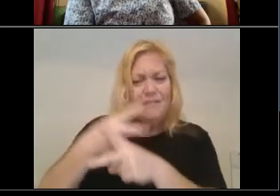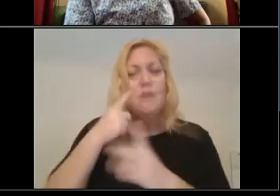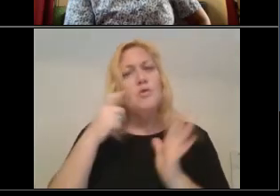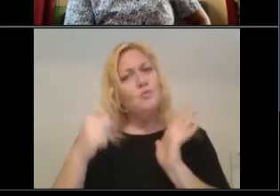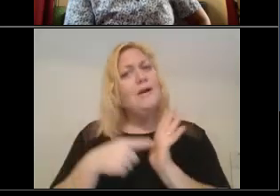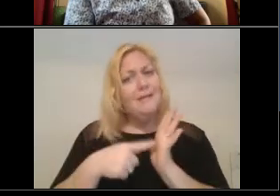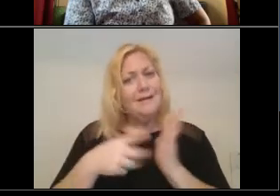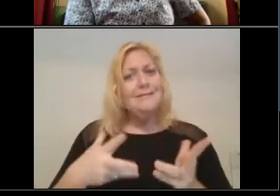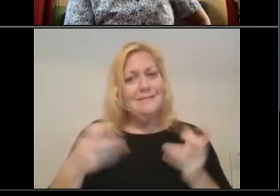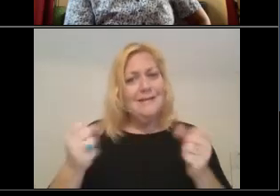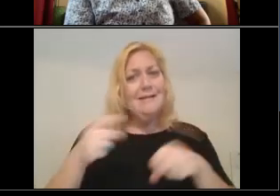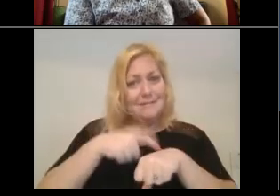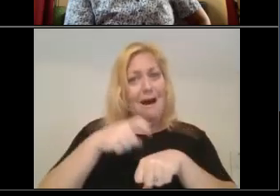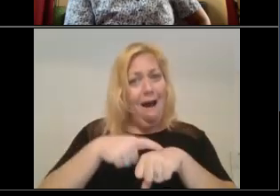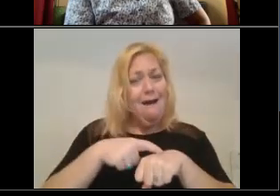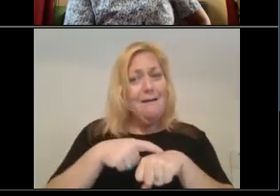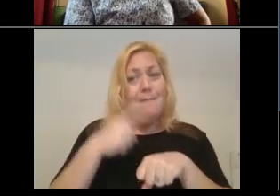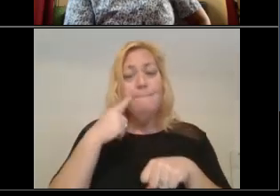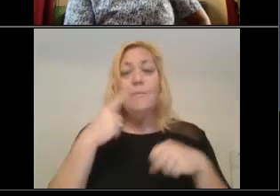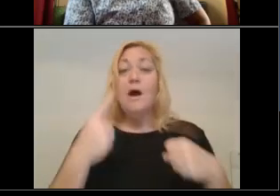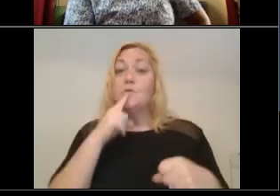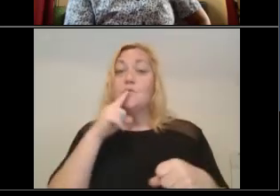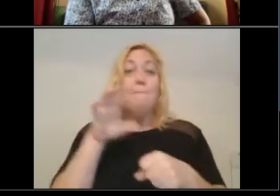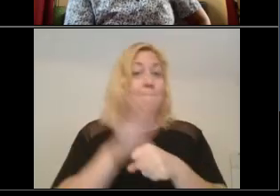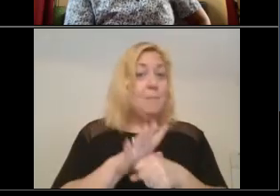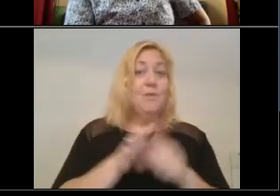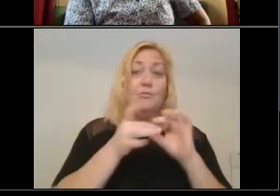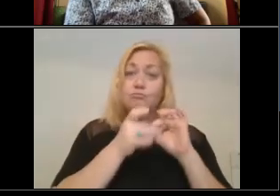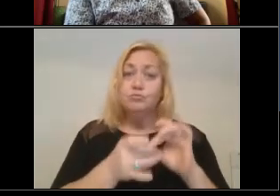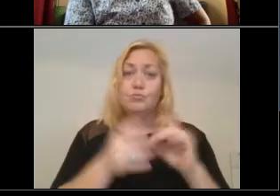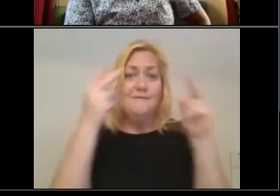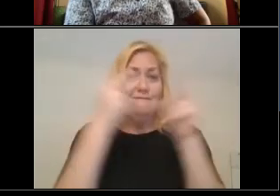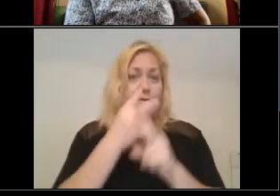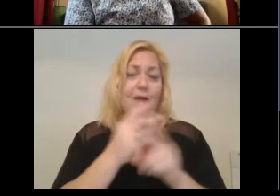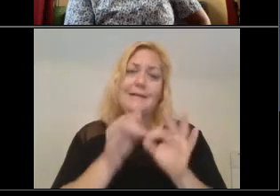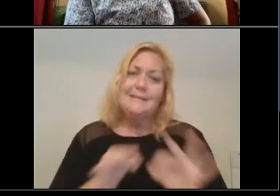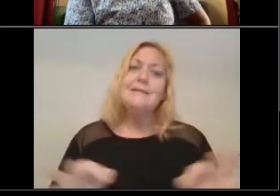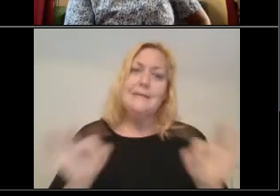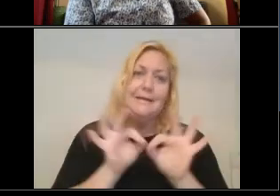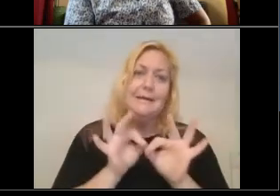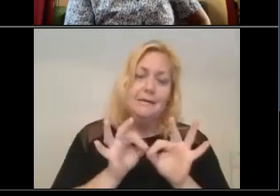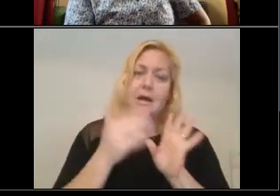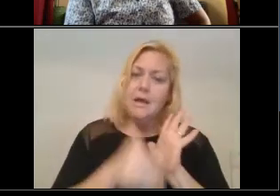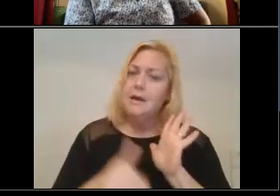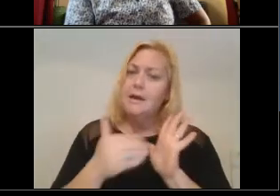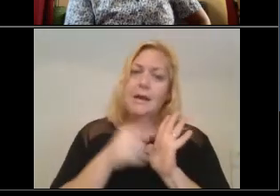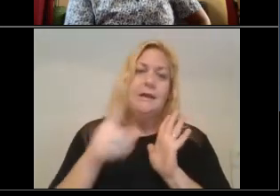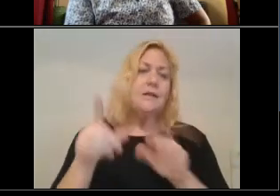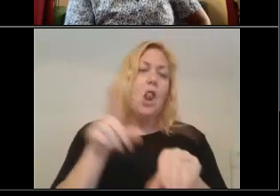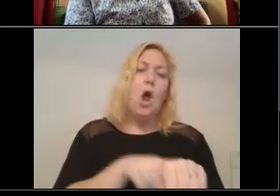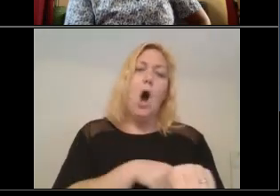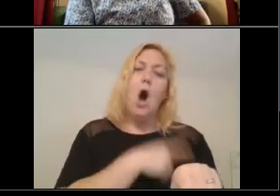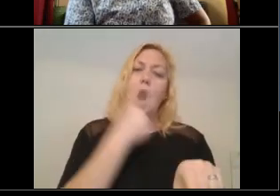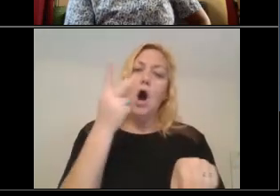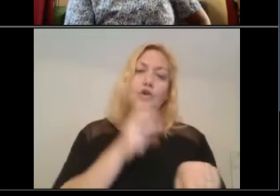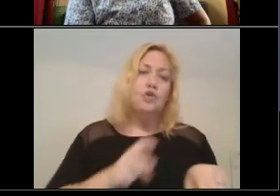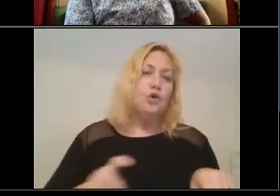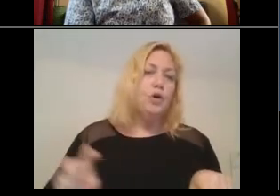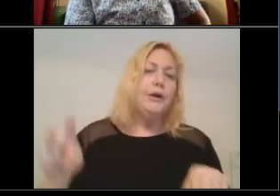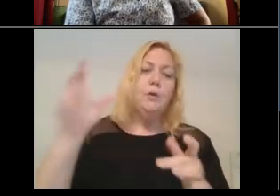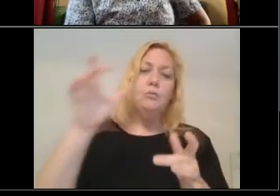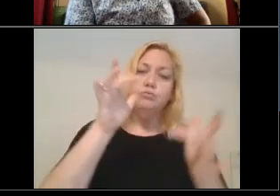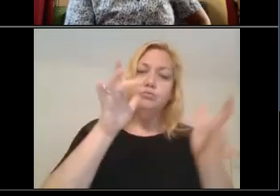time, but I think the commitment to really figuring that out is going to be key. And again, you know, this is going to be a long journey. I think. I